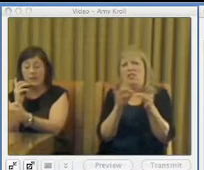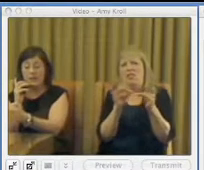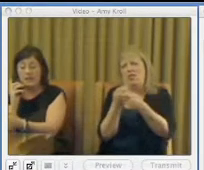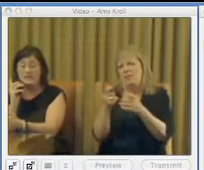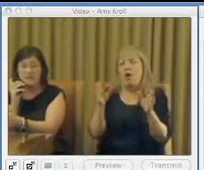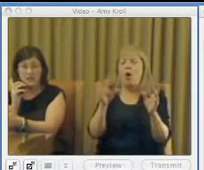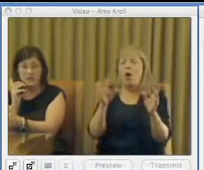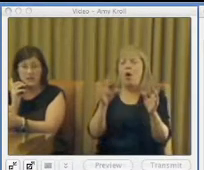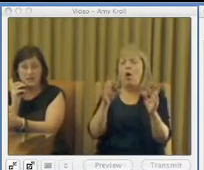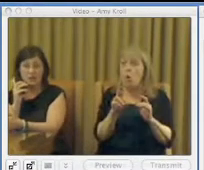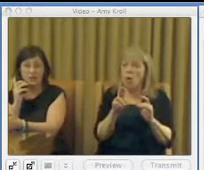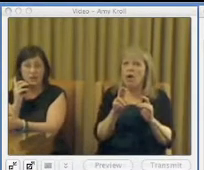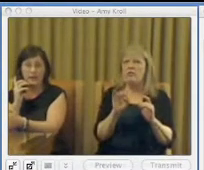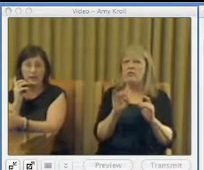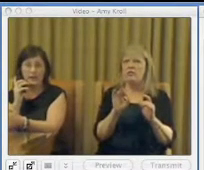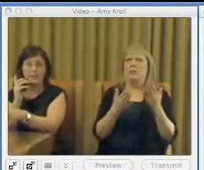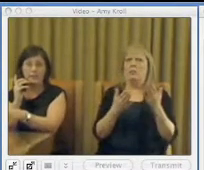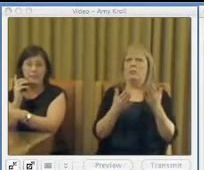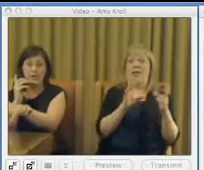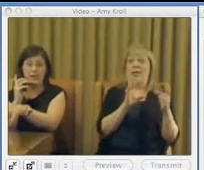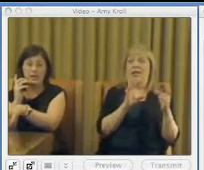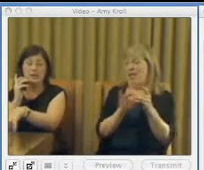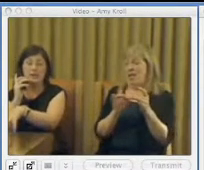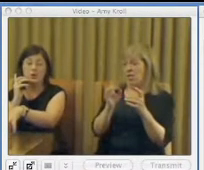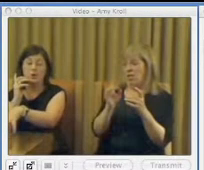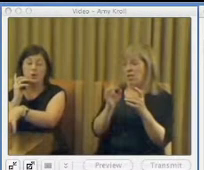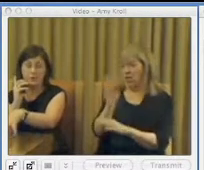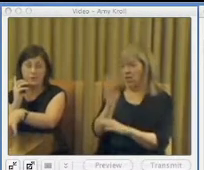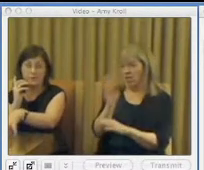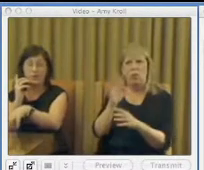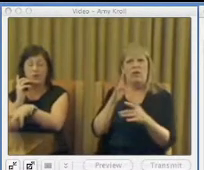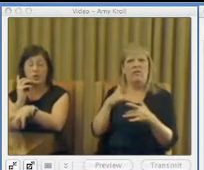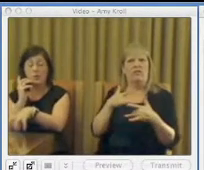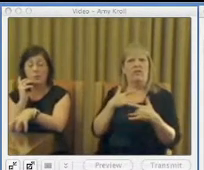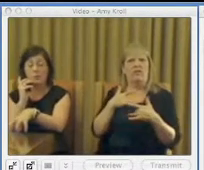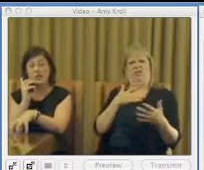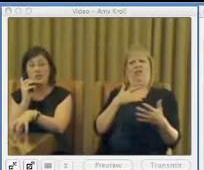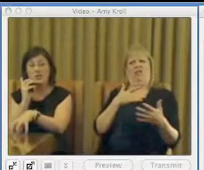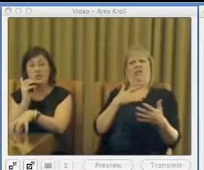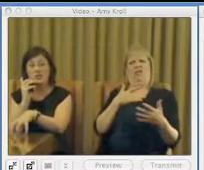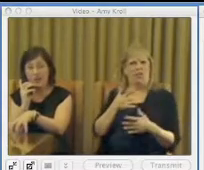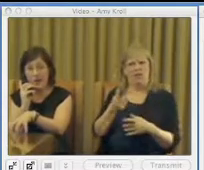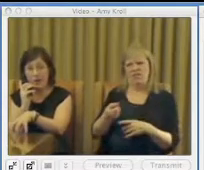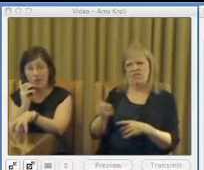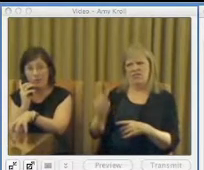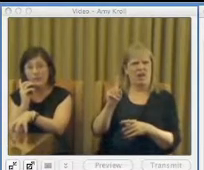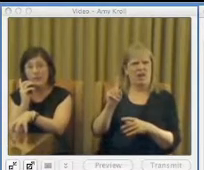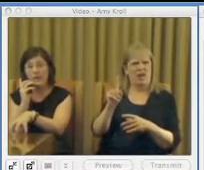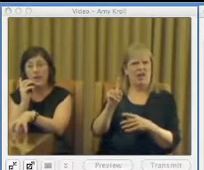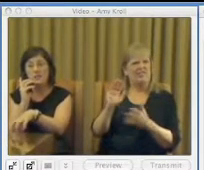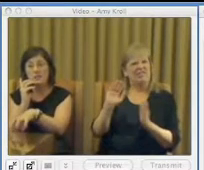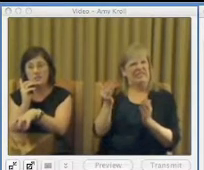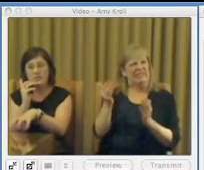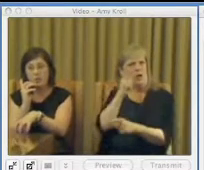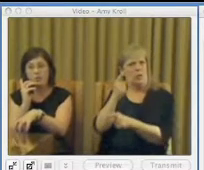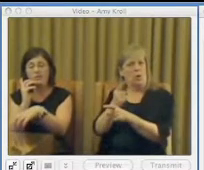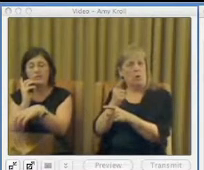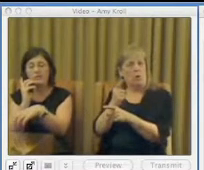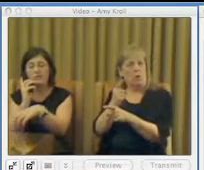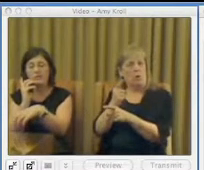or is this inappropriate? Is this going to cause offence, and could communication break